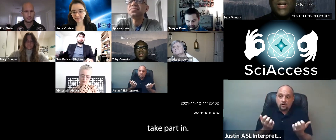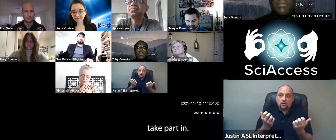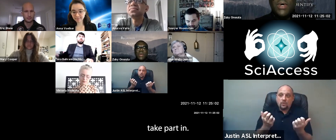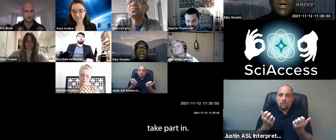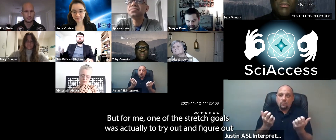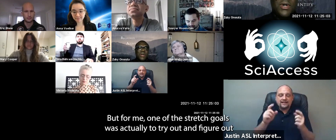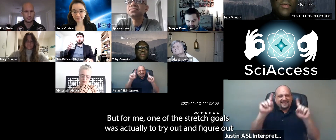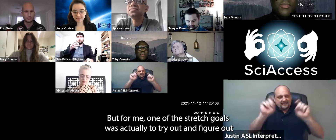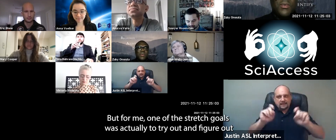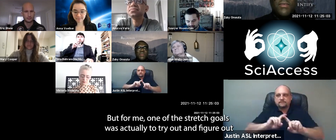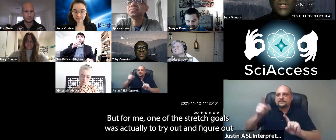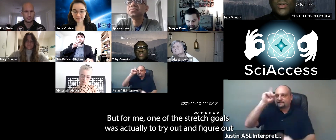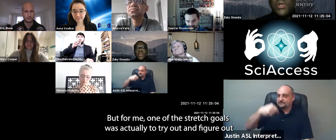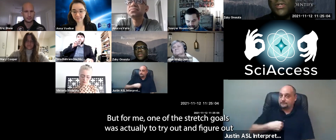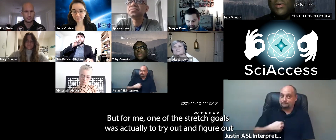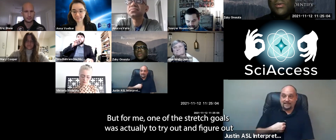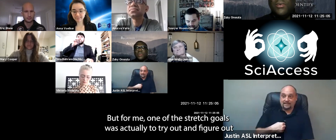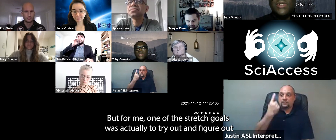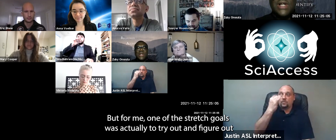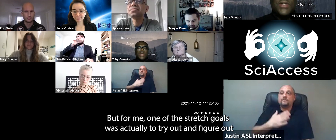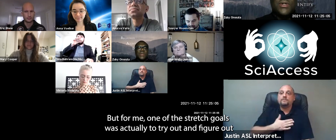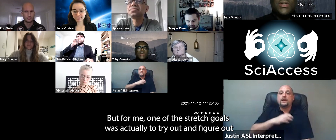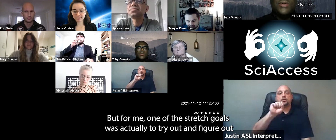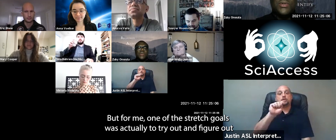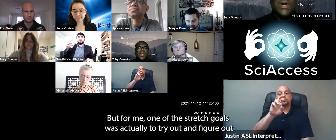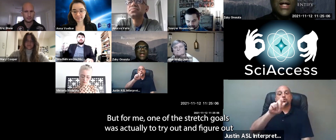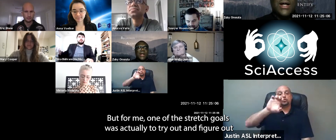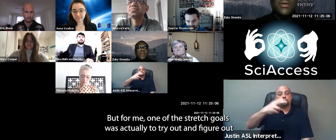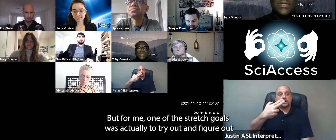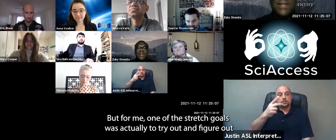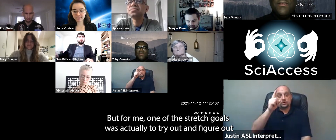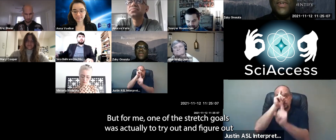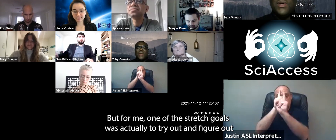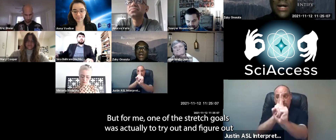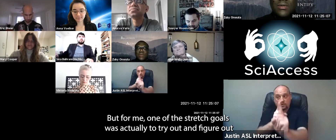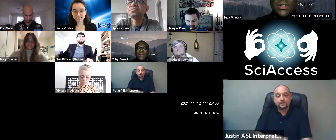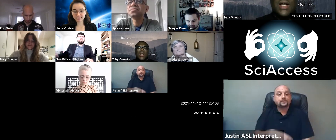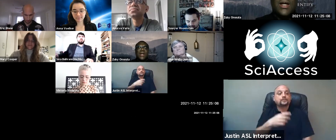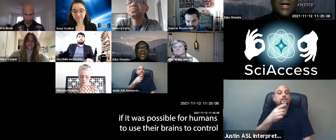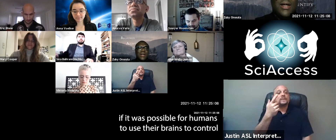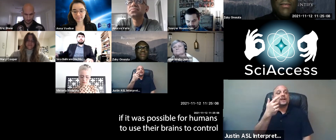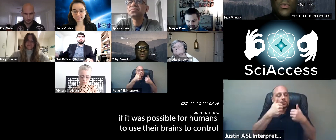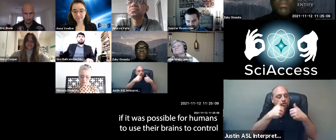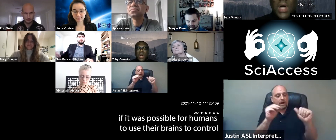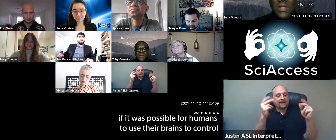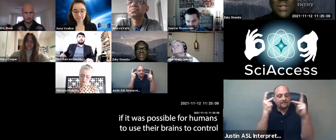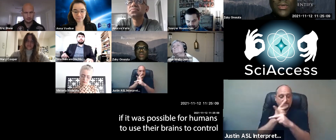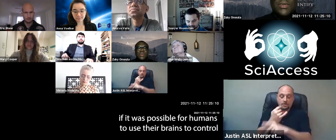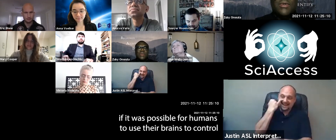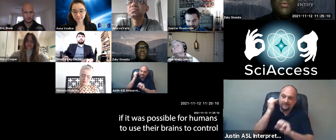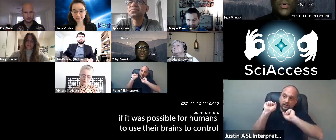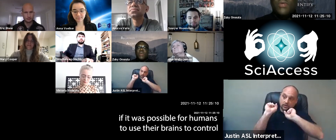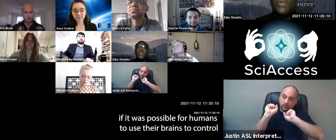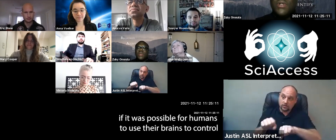take part in. But for me, one of the stretch goals was actually to try out and figure out if it was